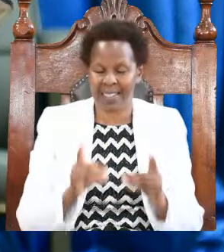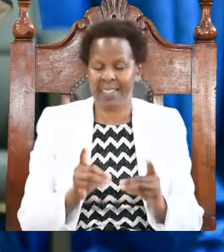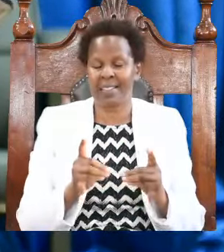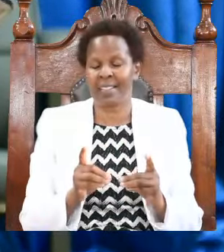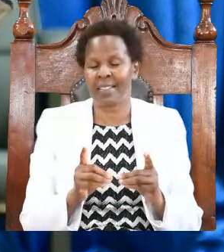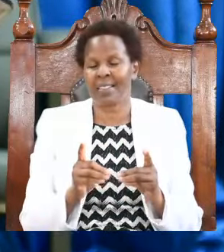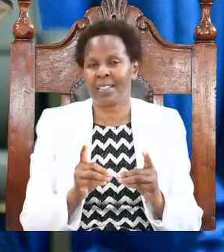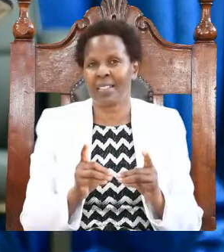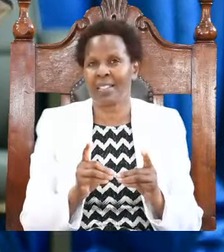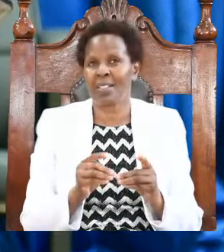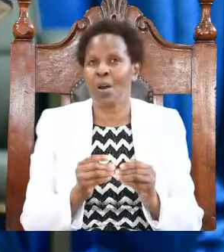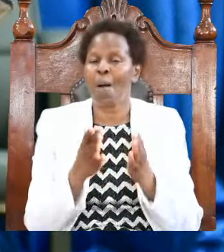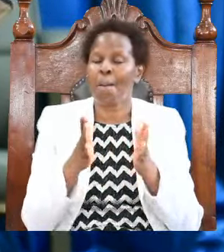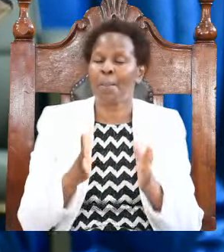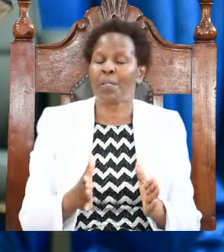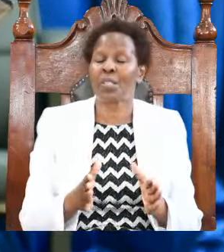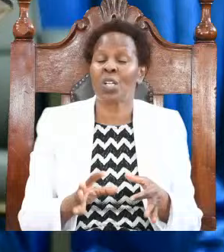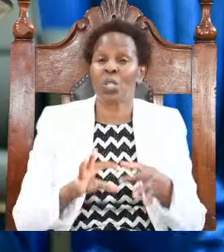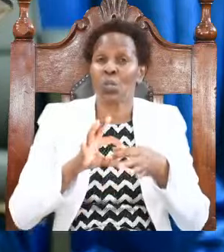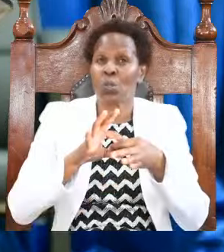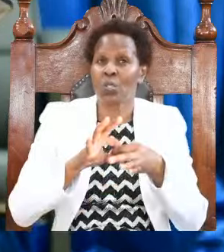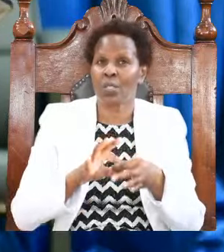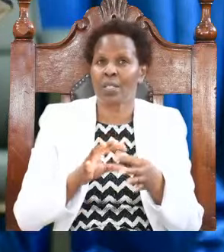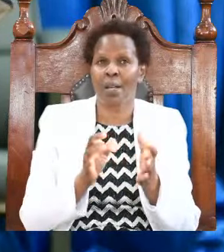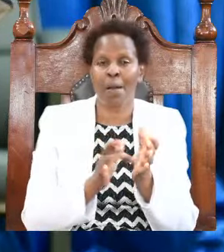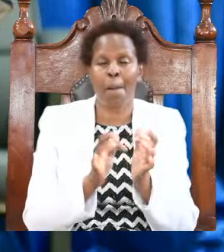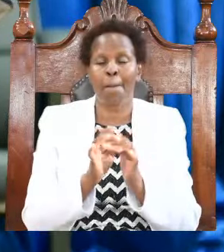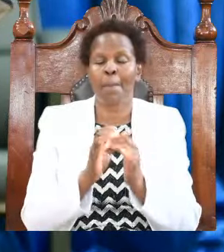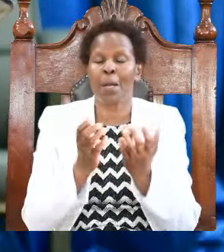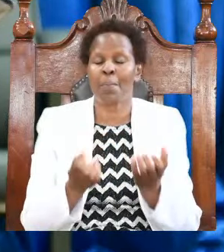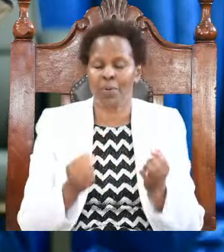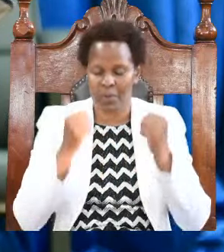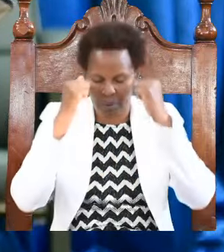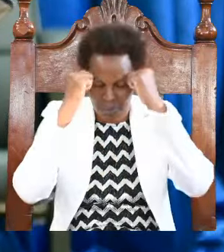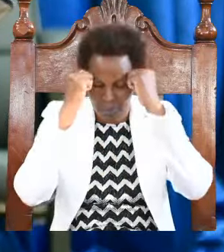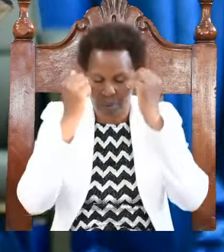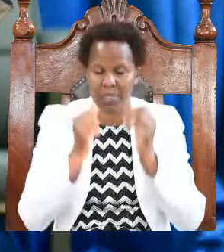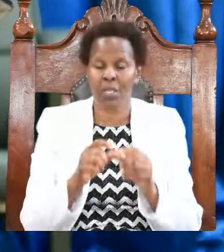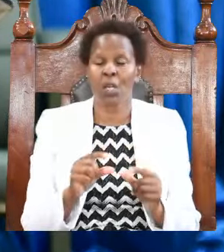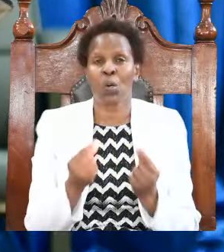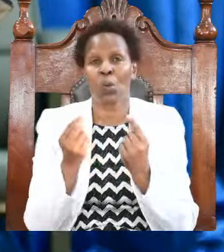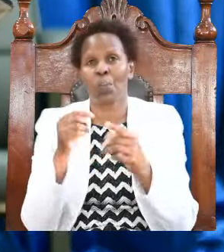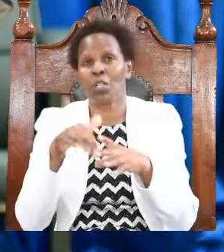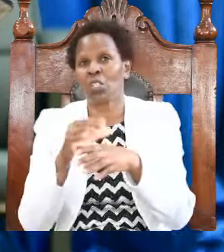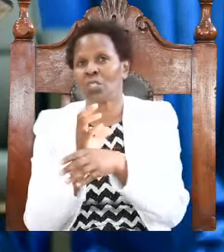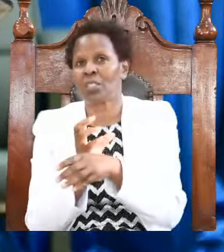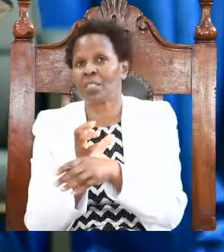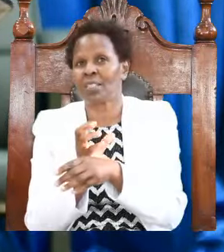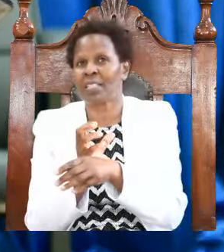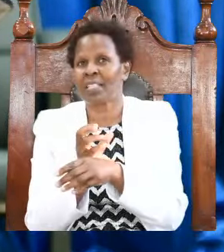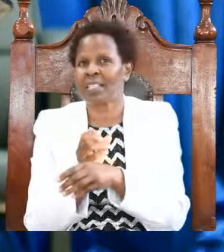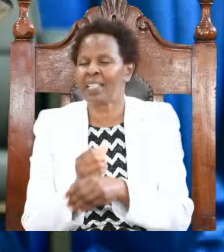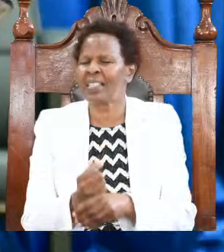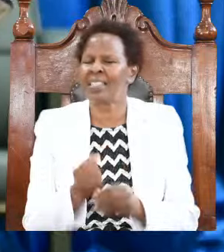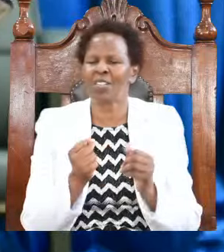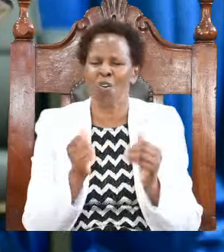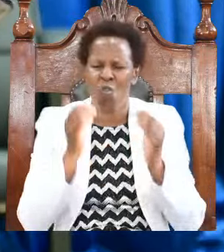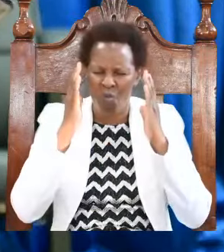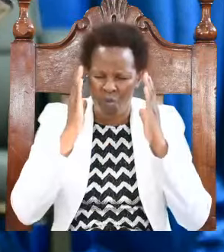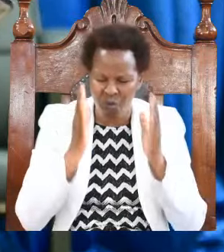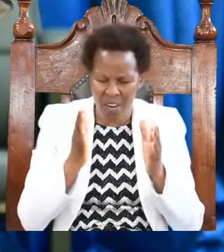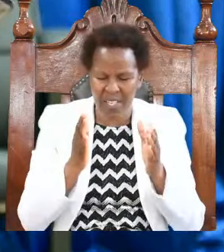capacity to join in Bible study groups that were available in the church. And he was very intentional about it. So